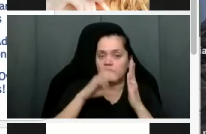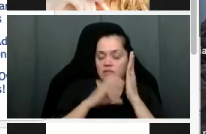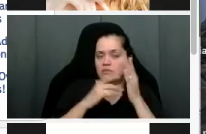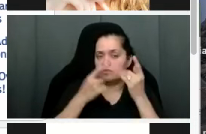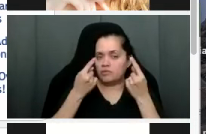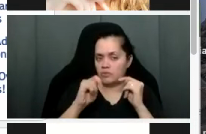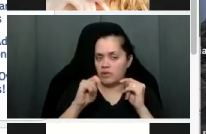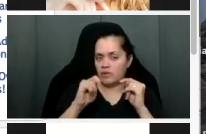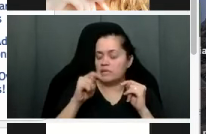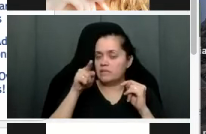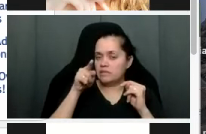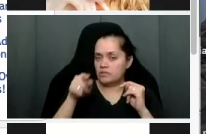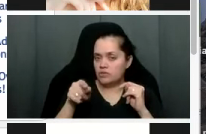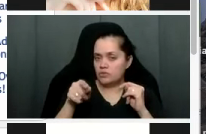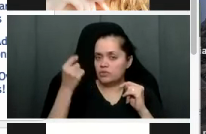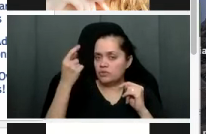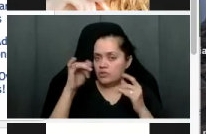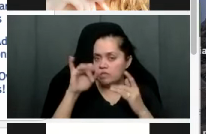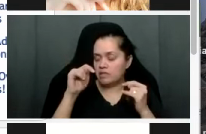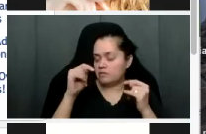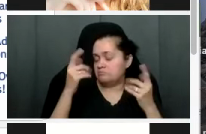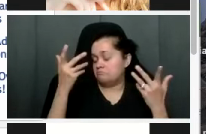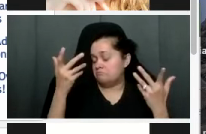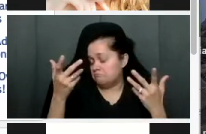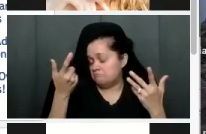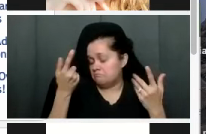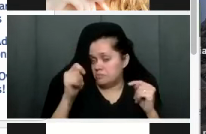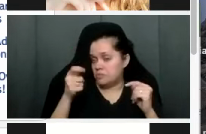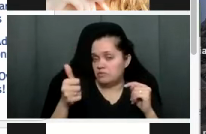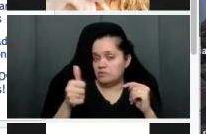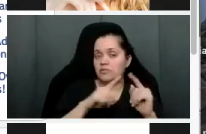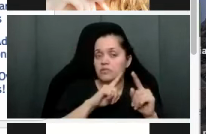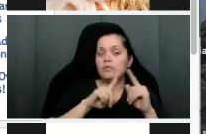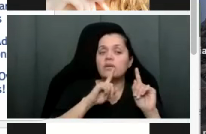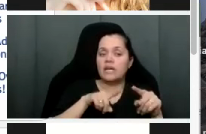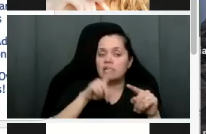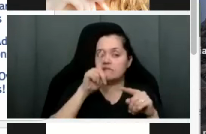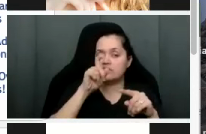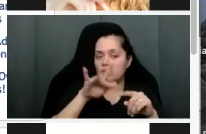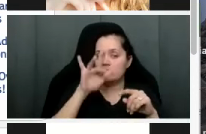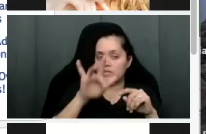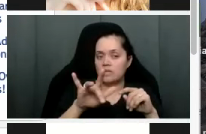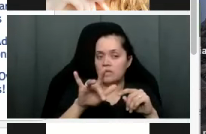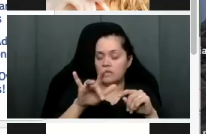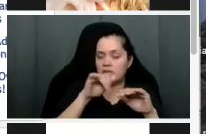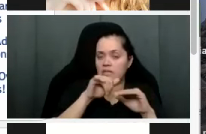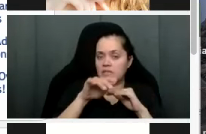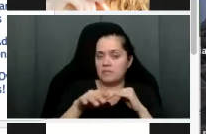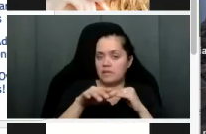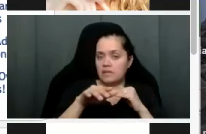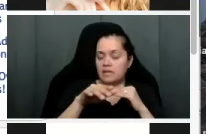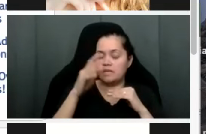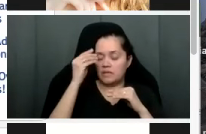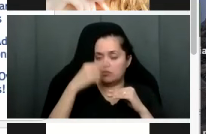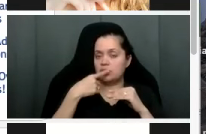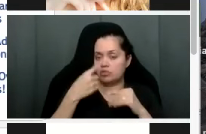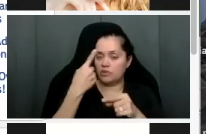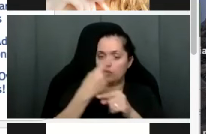Did you get it? So you would answer the question, click there on the check, and it will tell you whether or not you